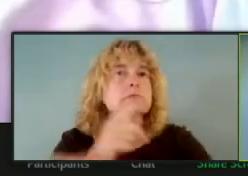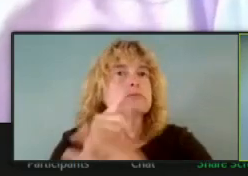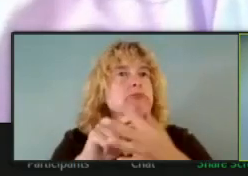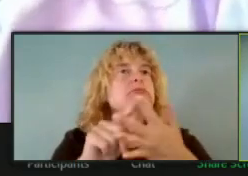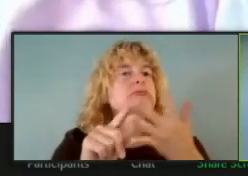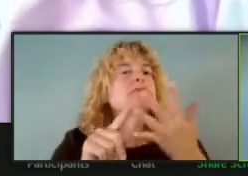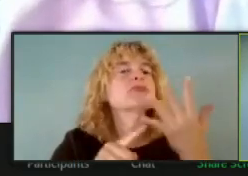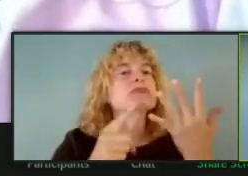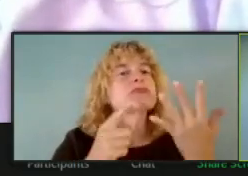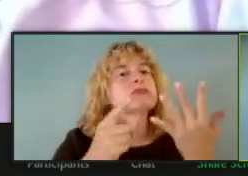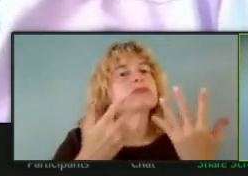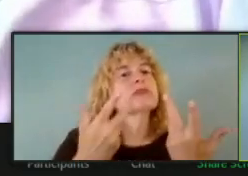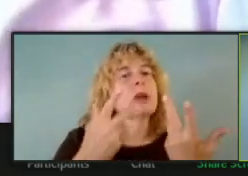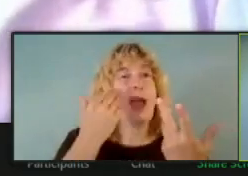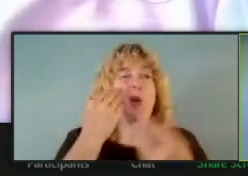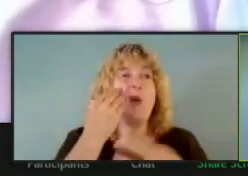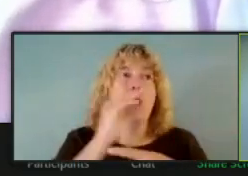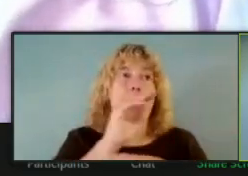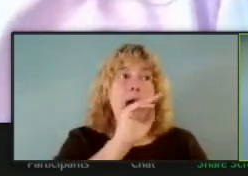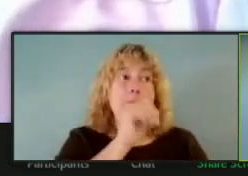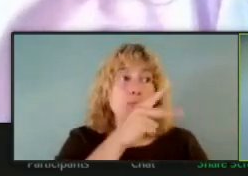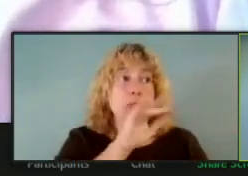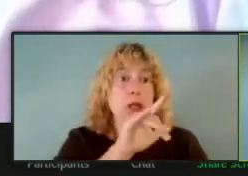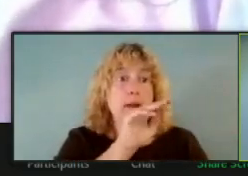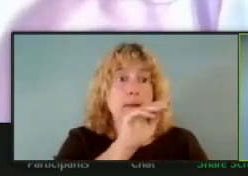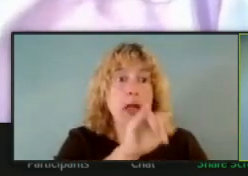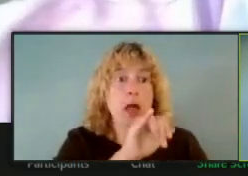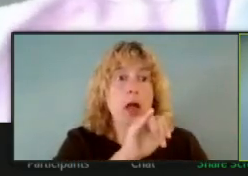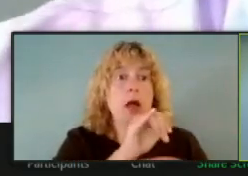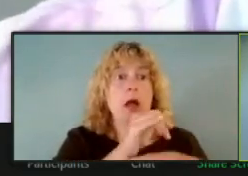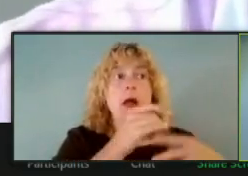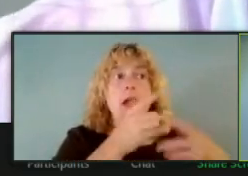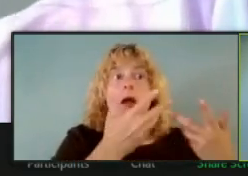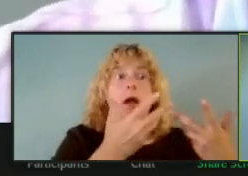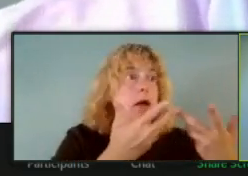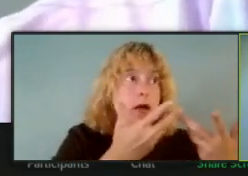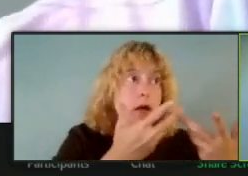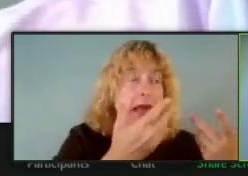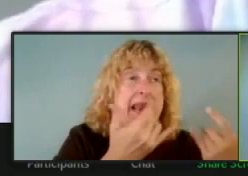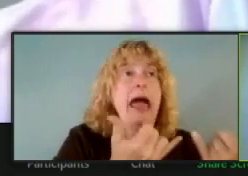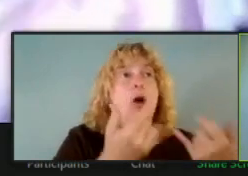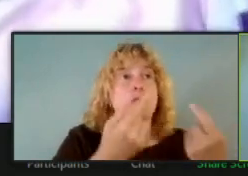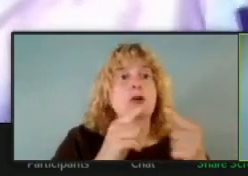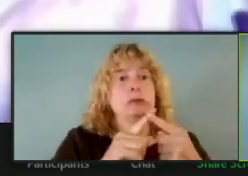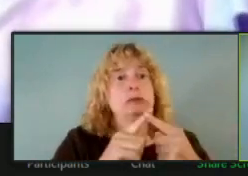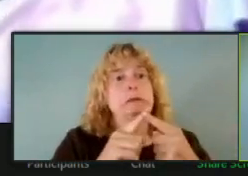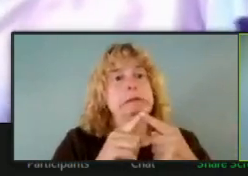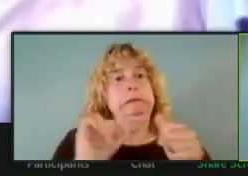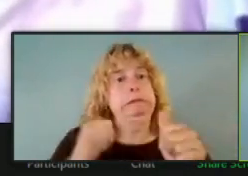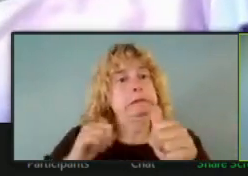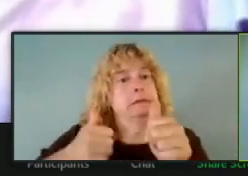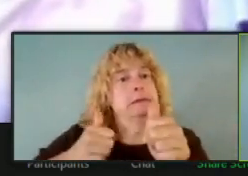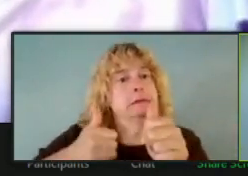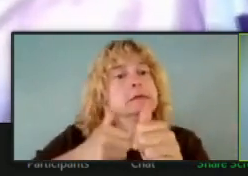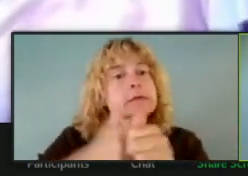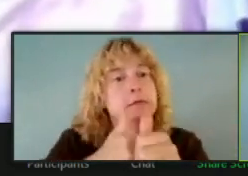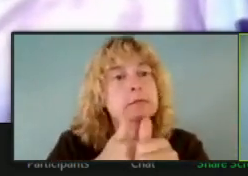when things happen in April and May, but now we're starting to ramp up. Now, one thing that's important for us is this is